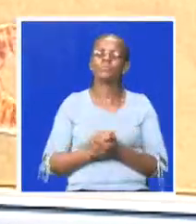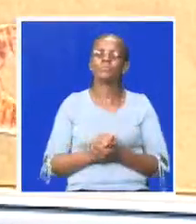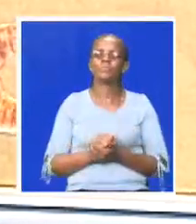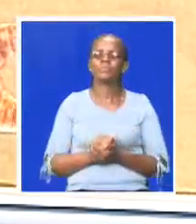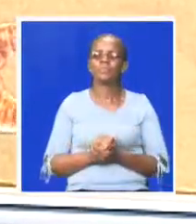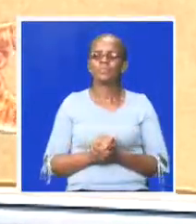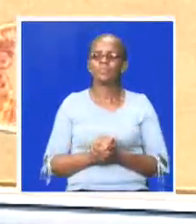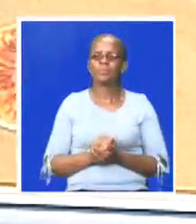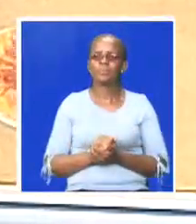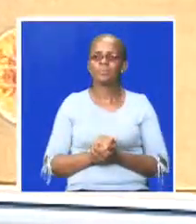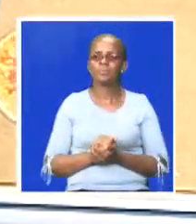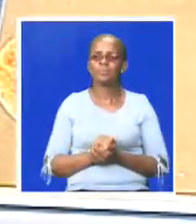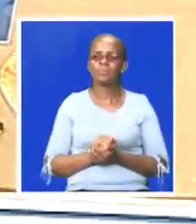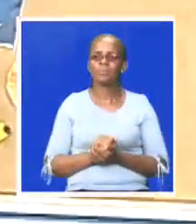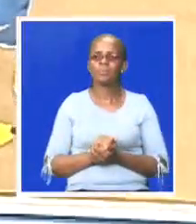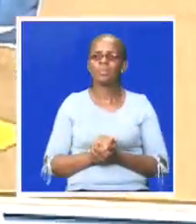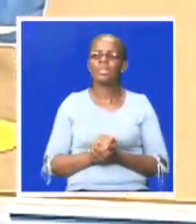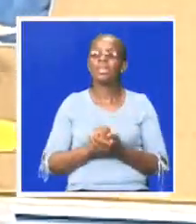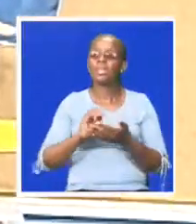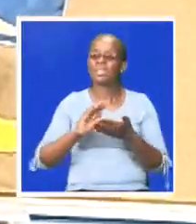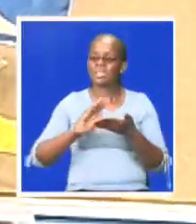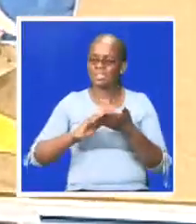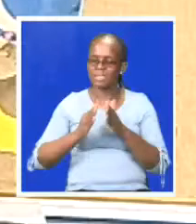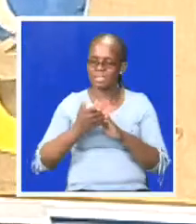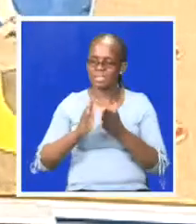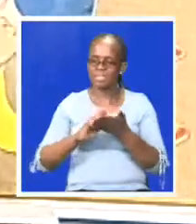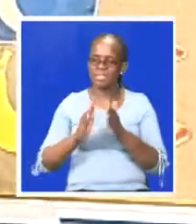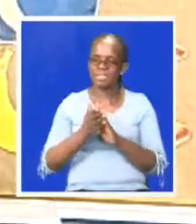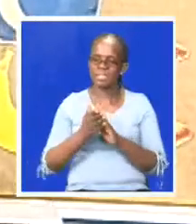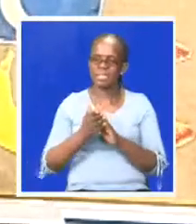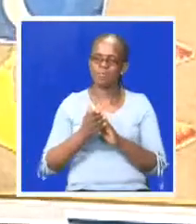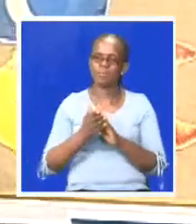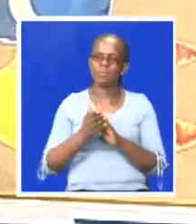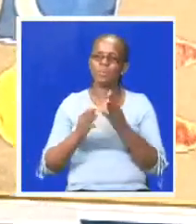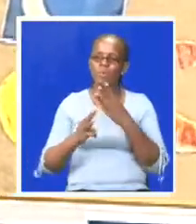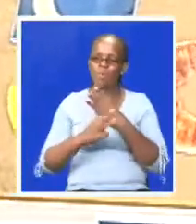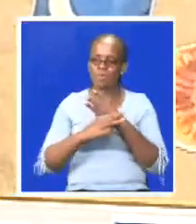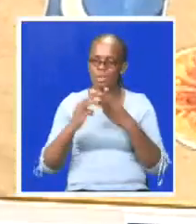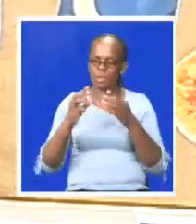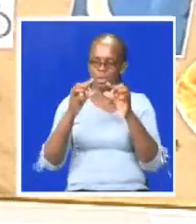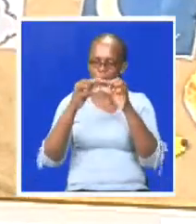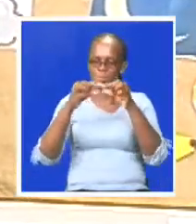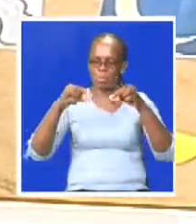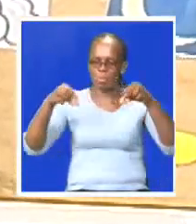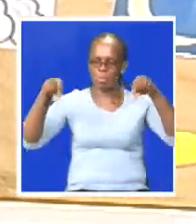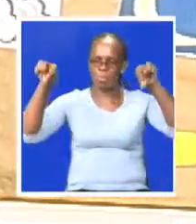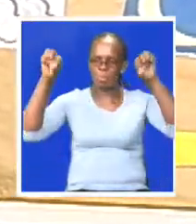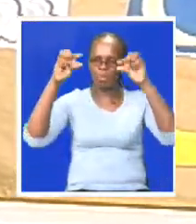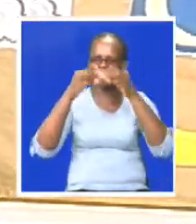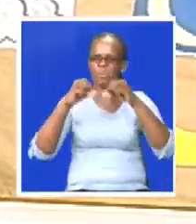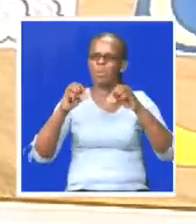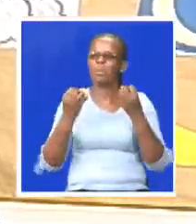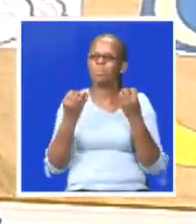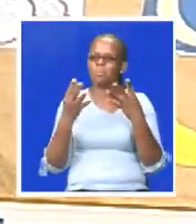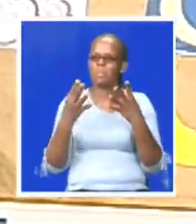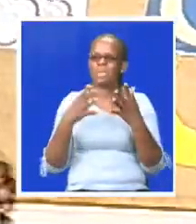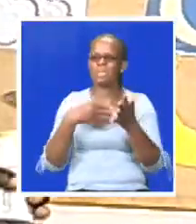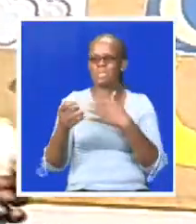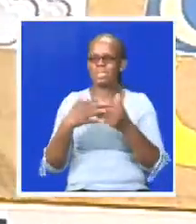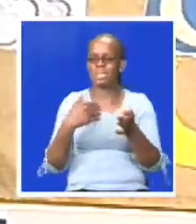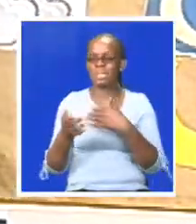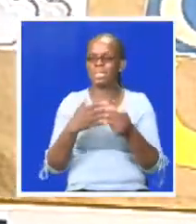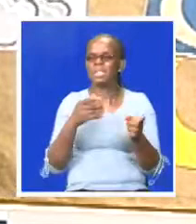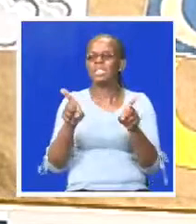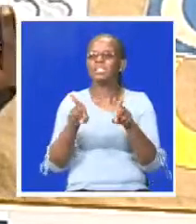The shape of the week is a crescent. There are many other things that are shaped like a crescent. When